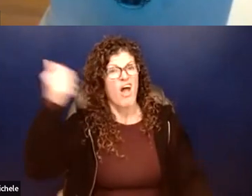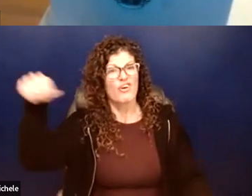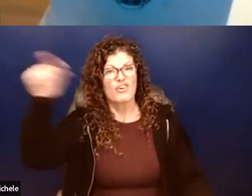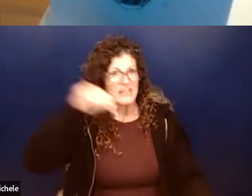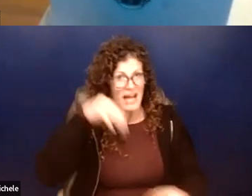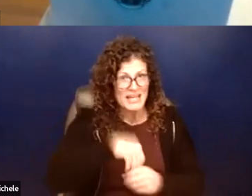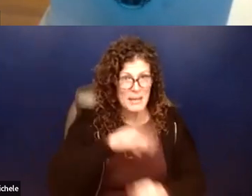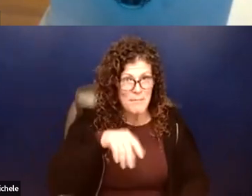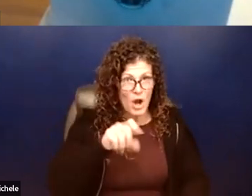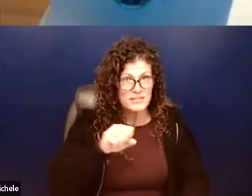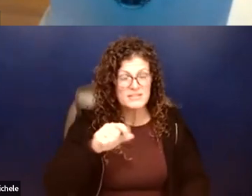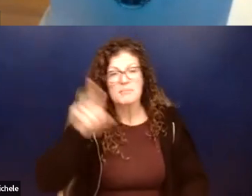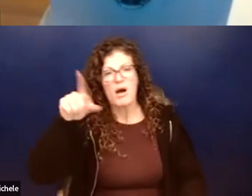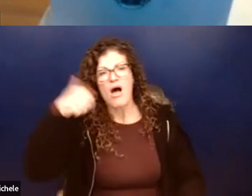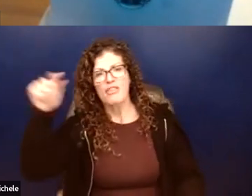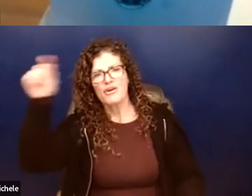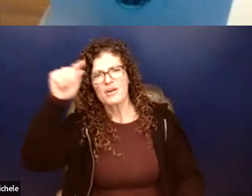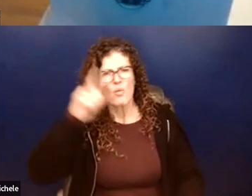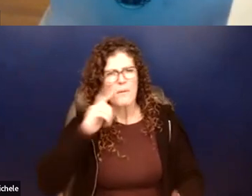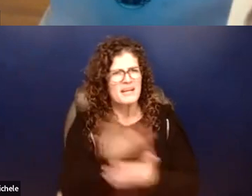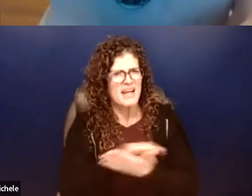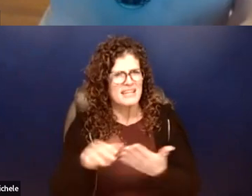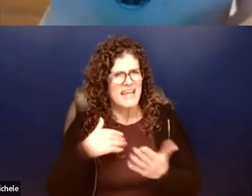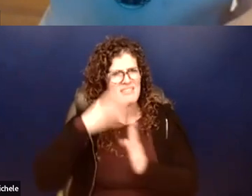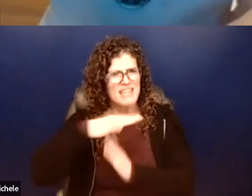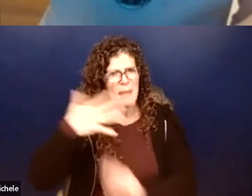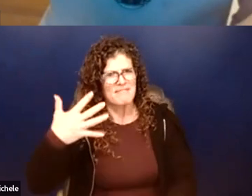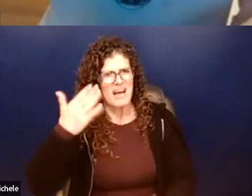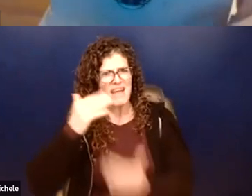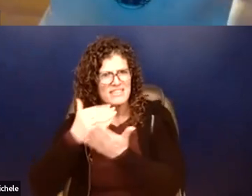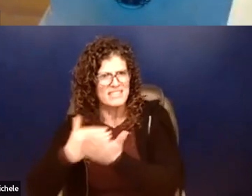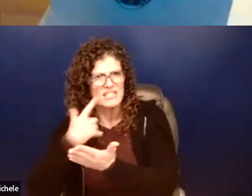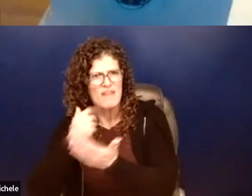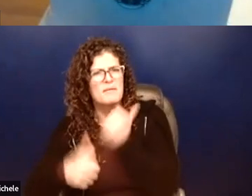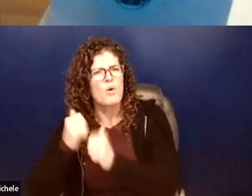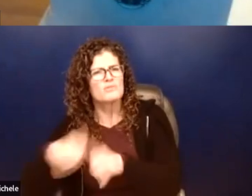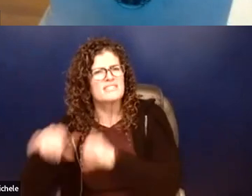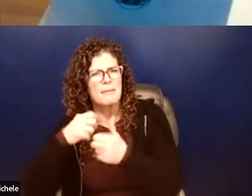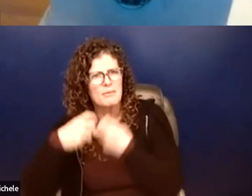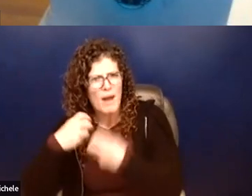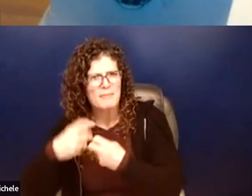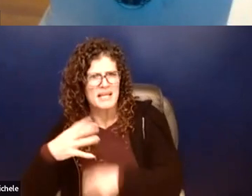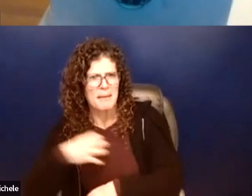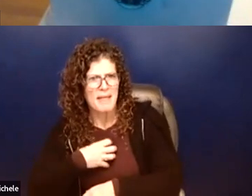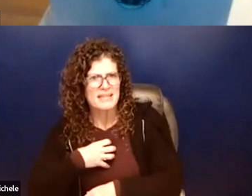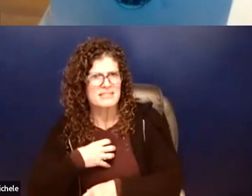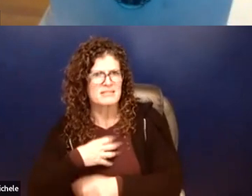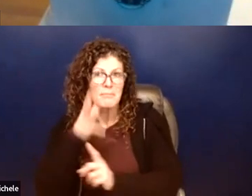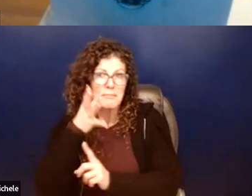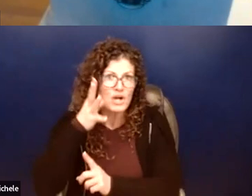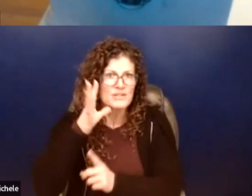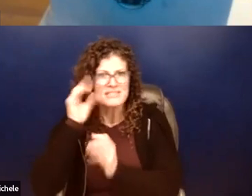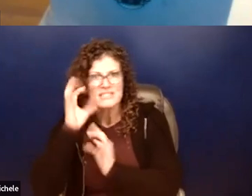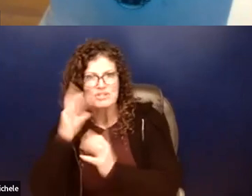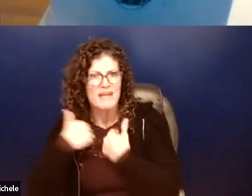really be helpful for them to have like a top five list of the most common problems and complaints that parents, teachers, administrators,